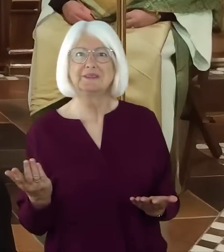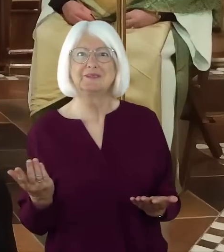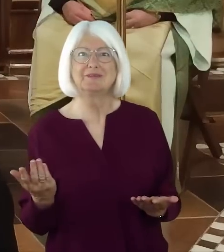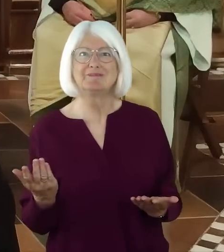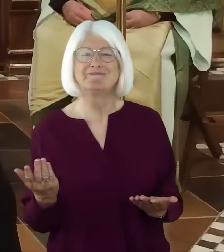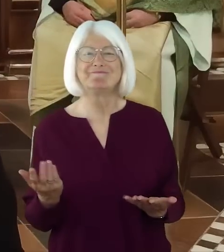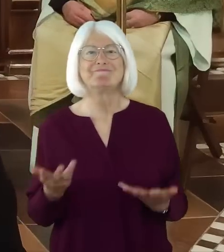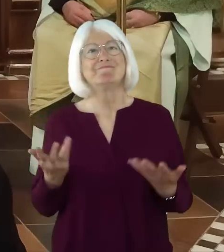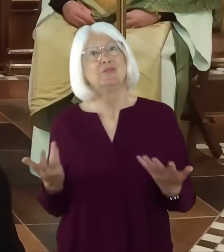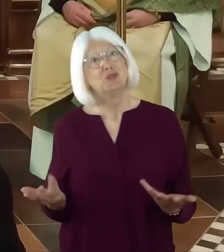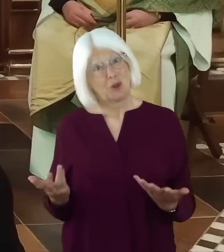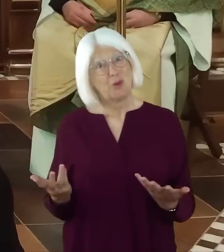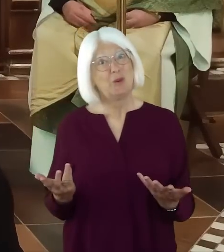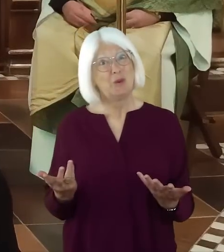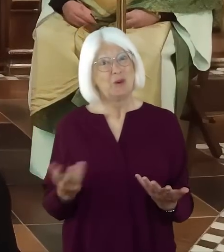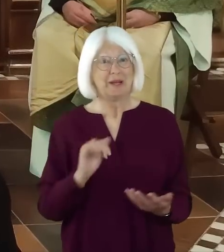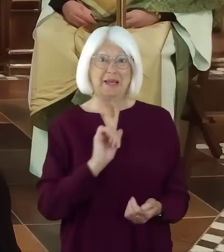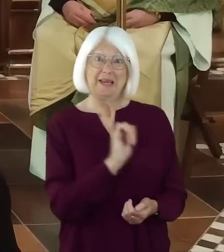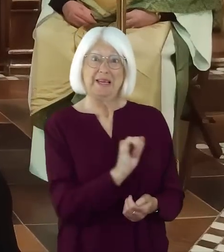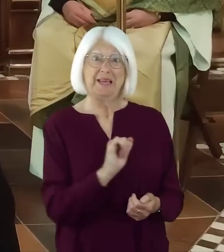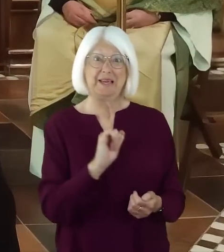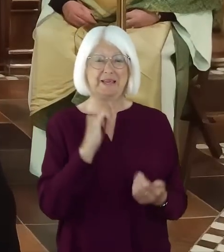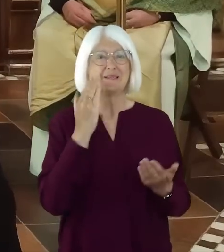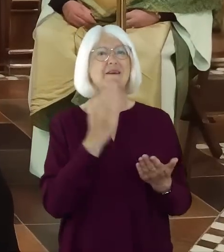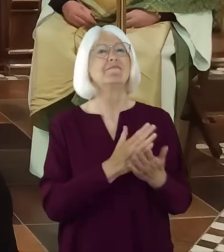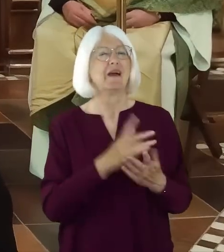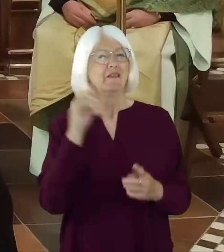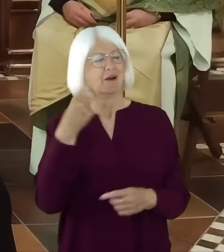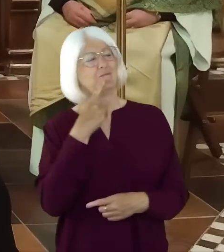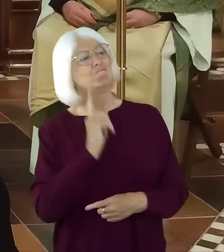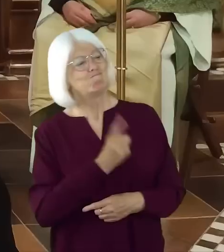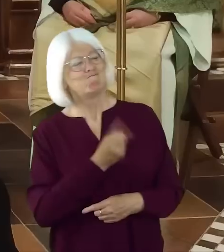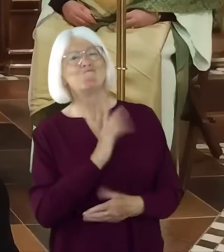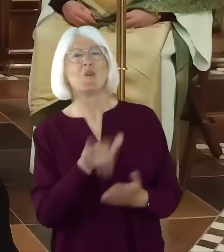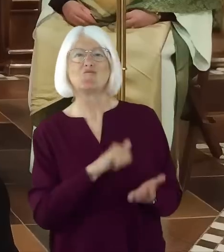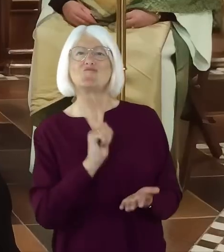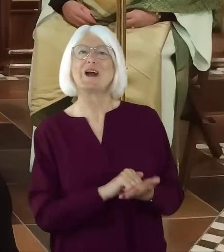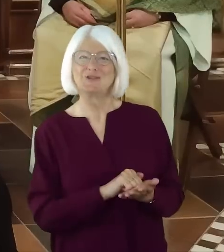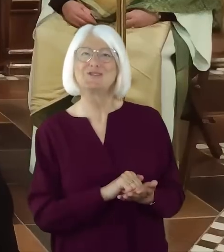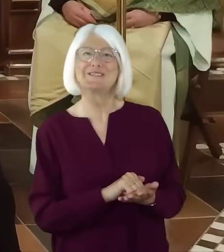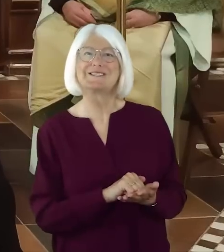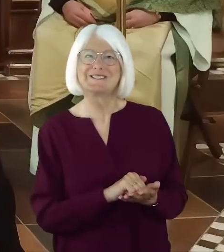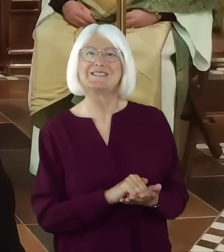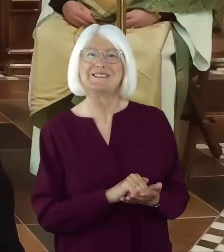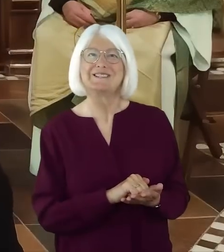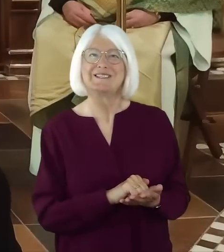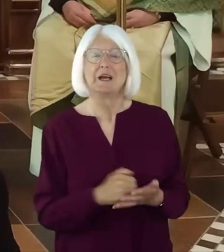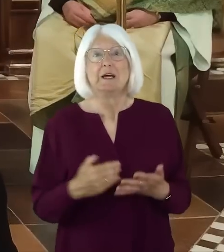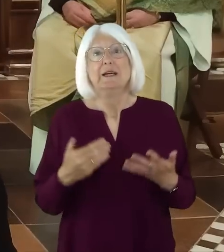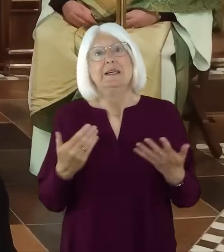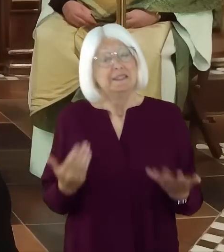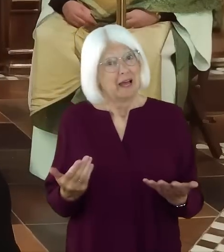promised. Therefore, his faith was reckoned to him as righteousness. Now